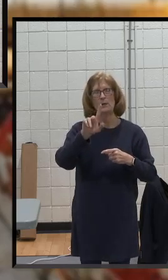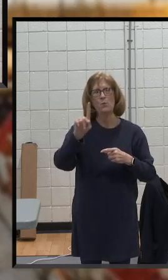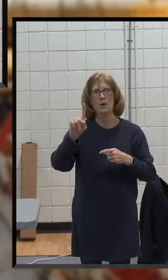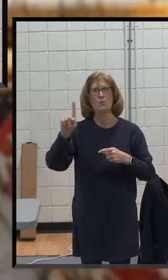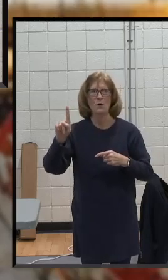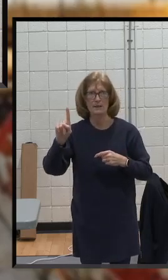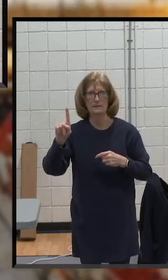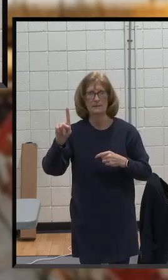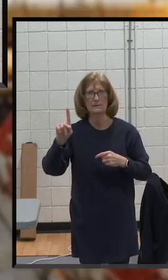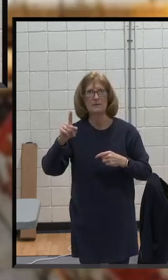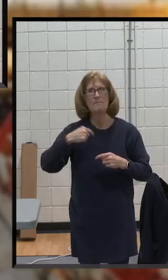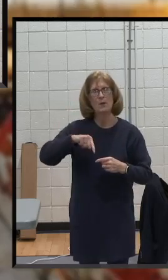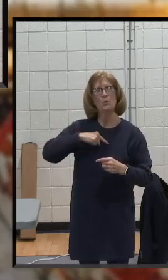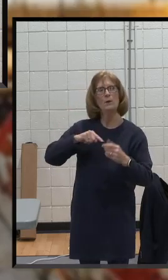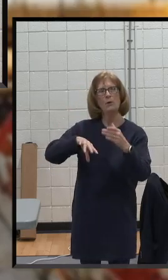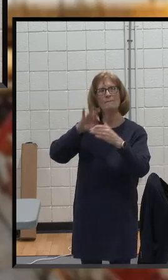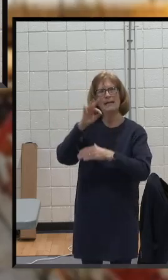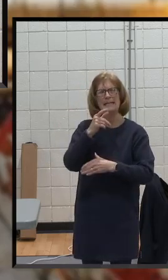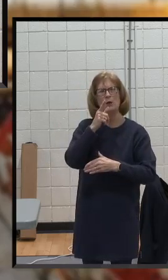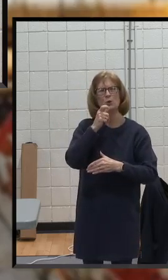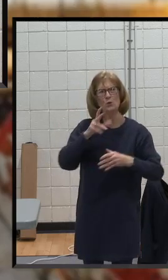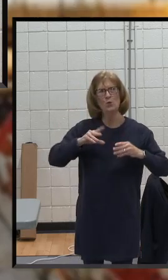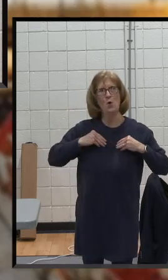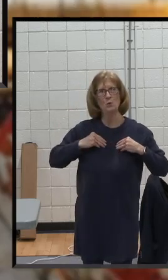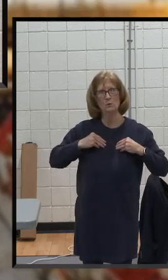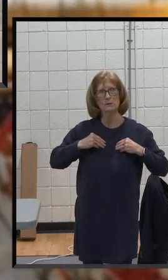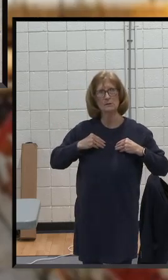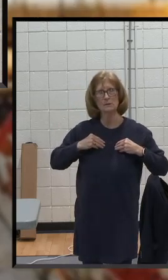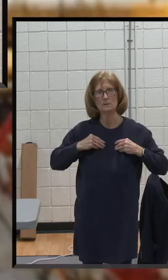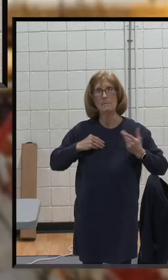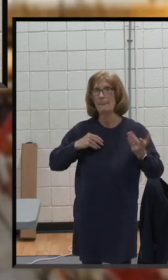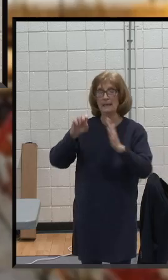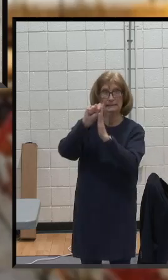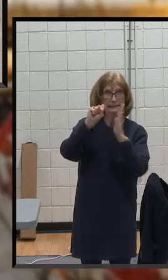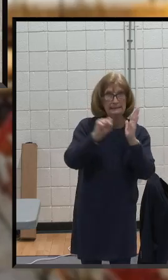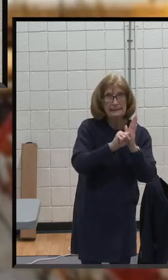out if it's a state-owned or a city-owned road.